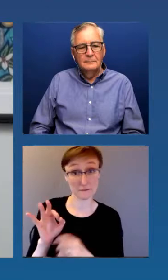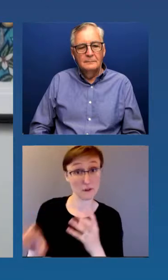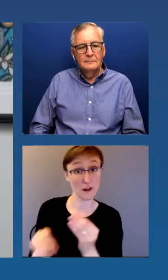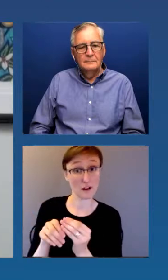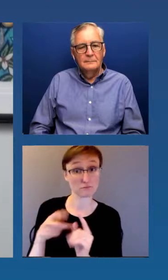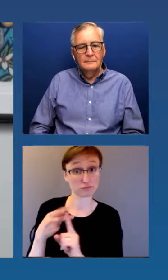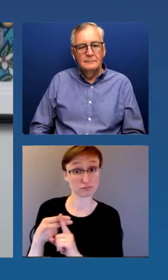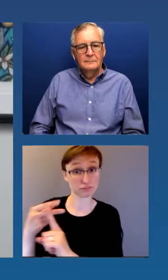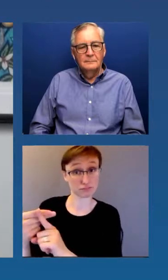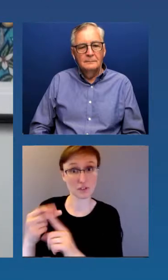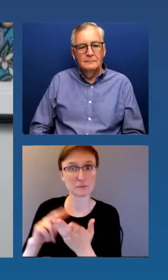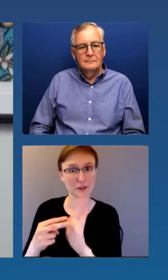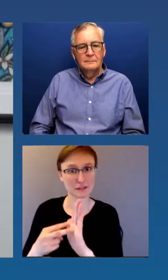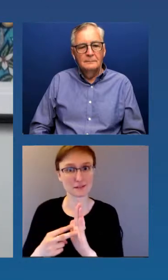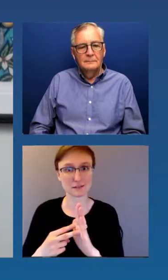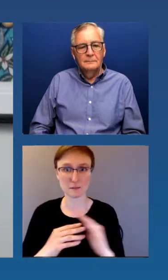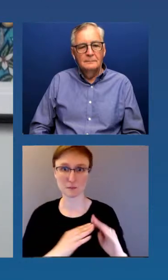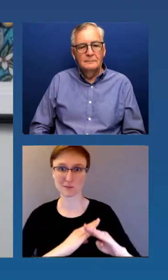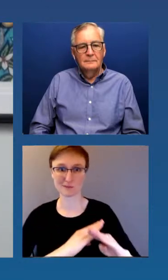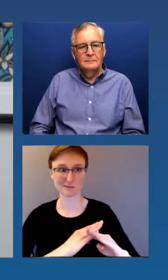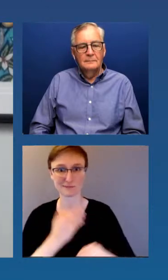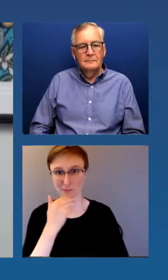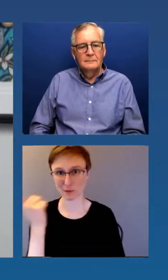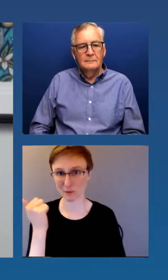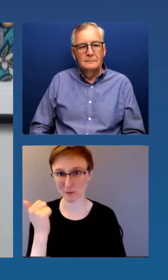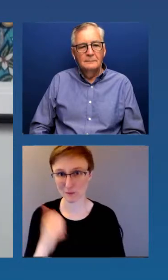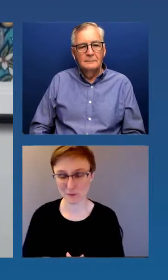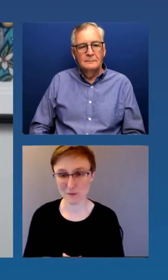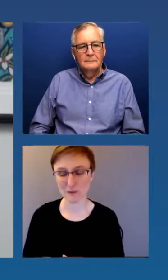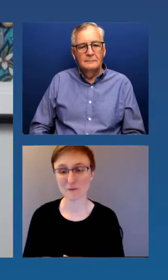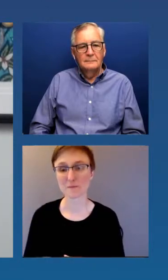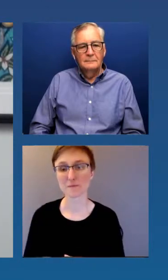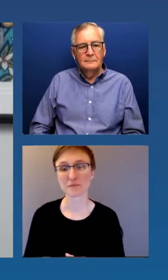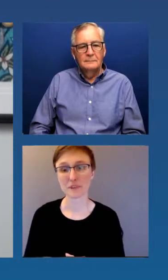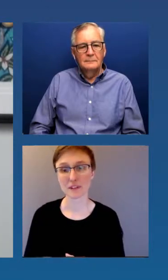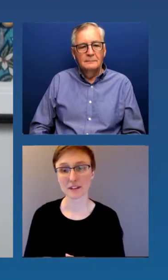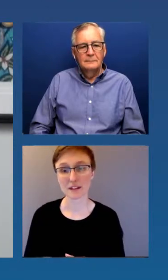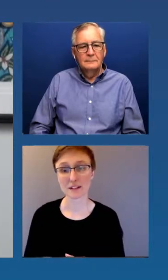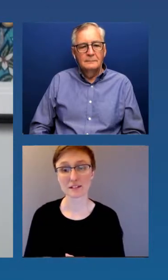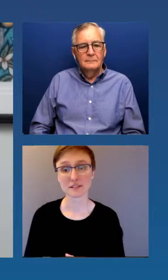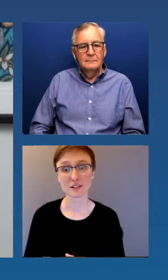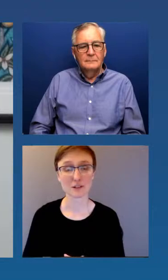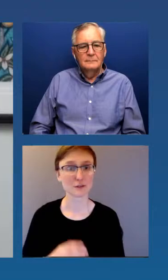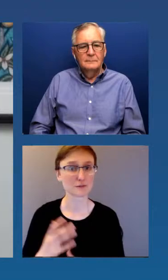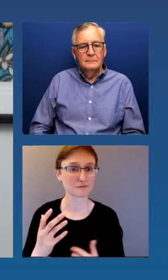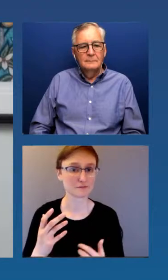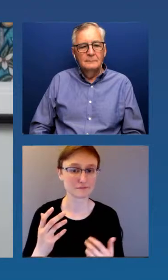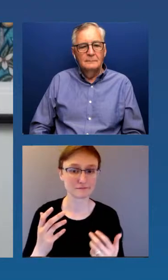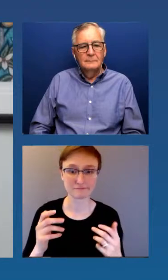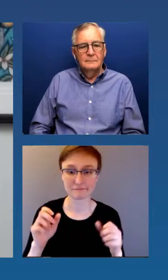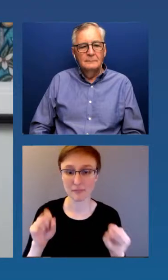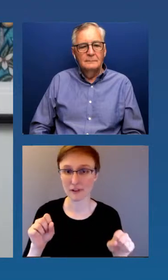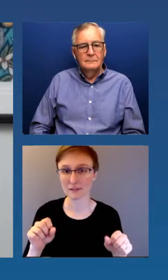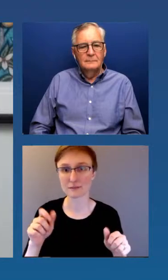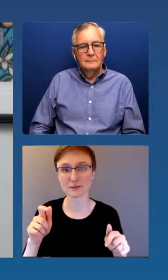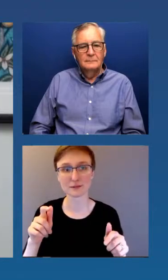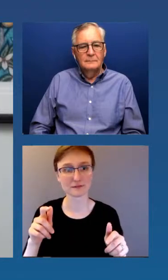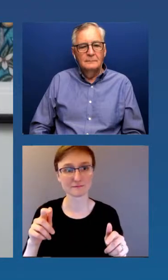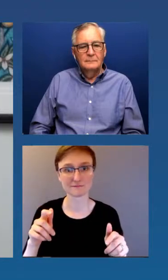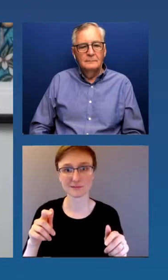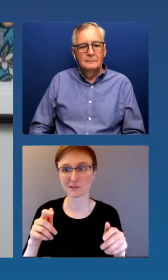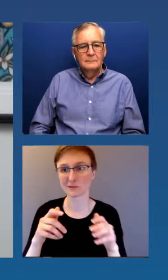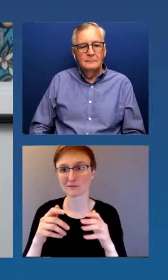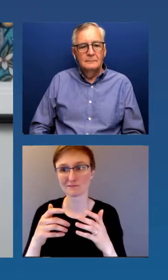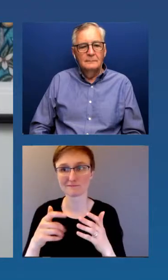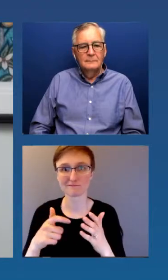want that now. And then as we see measures may change, we may move out of stage 3, we are going to go